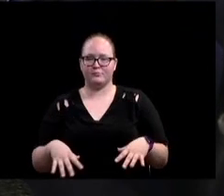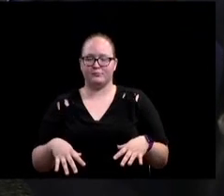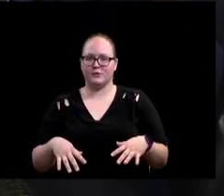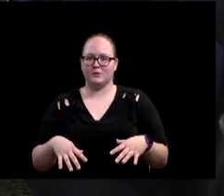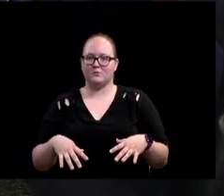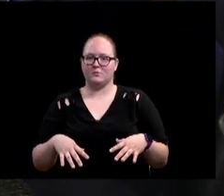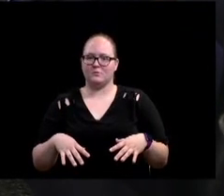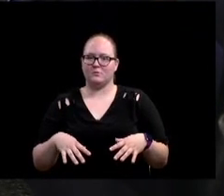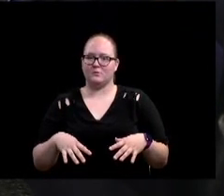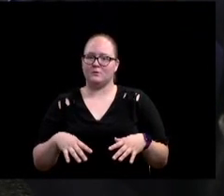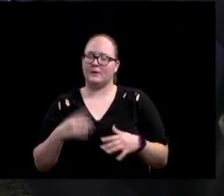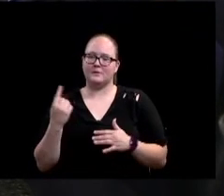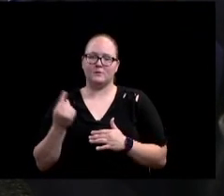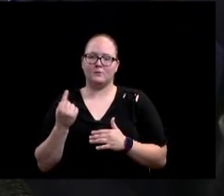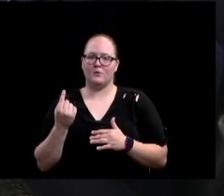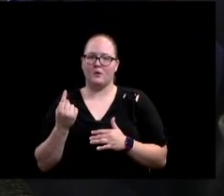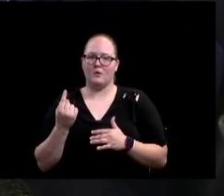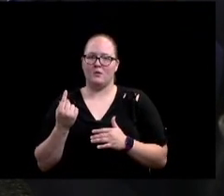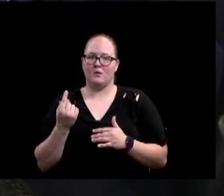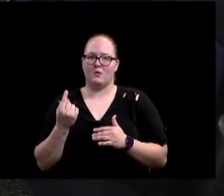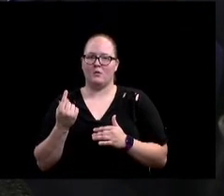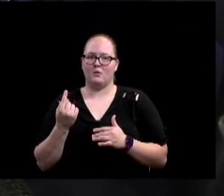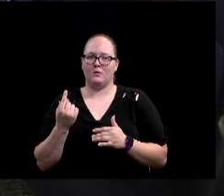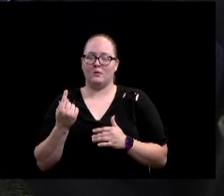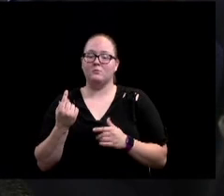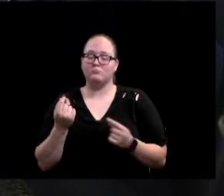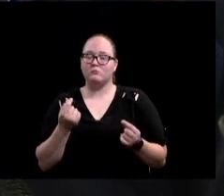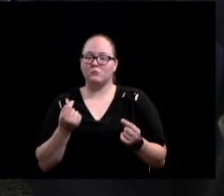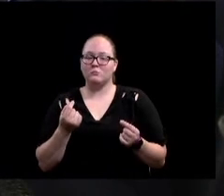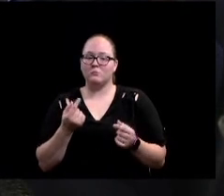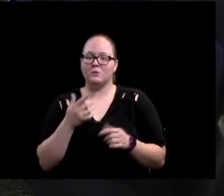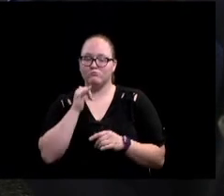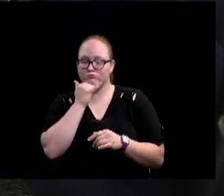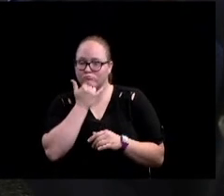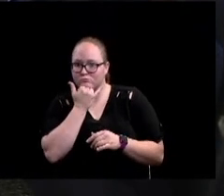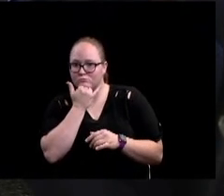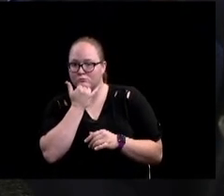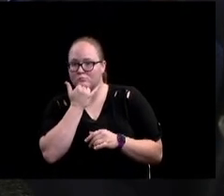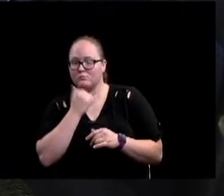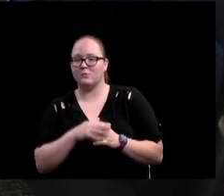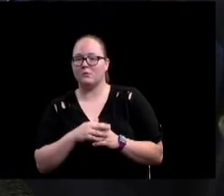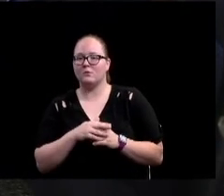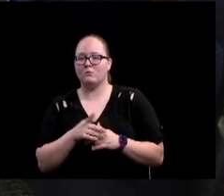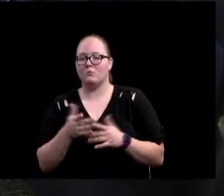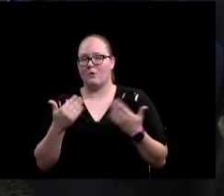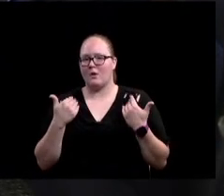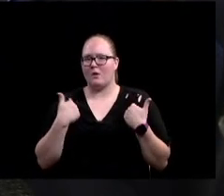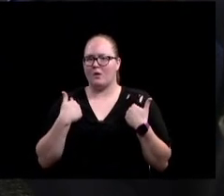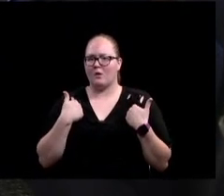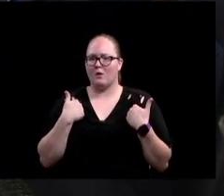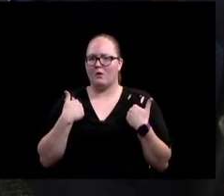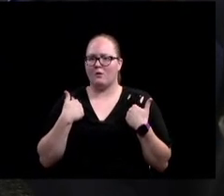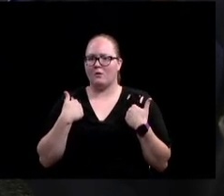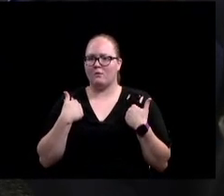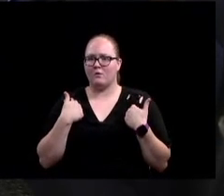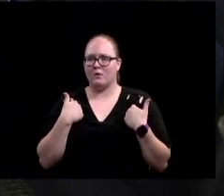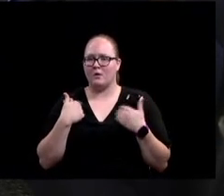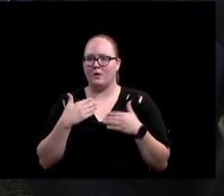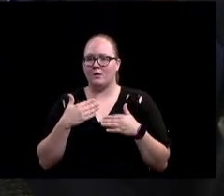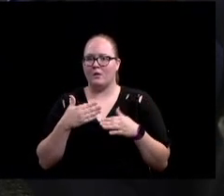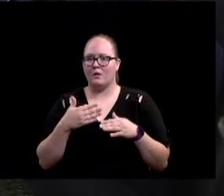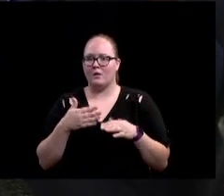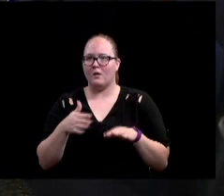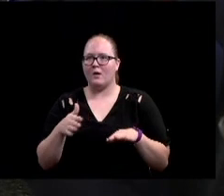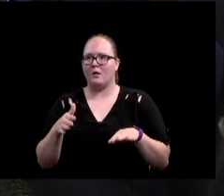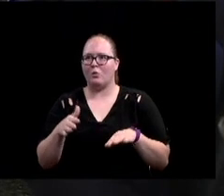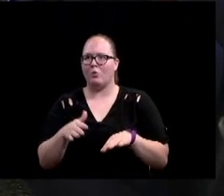make mistakes. And I think we have a long history of high expectations set by previous chiefs, and I